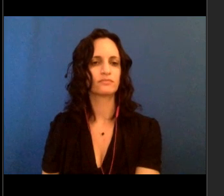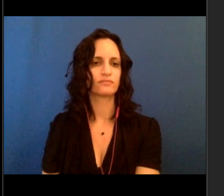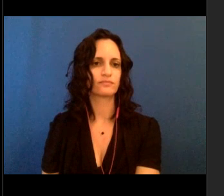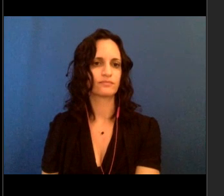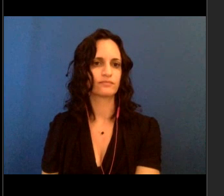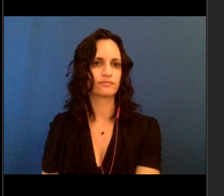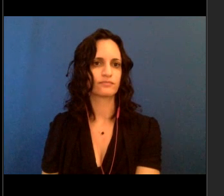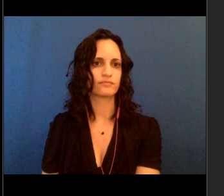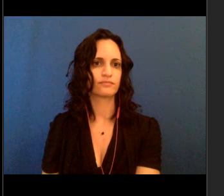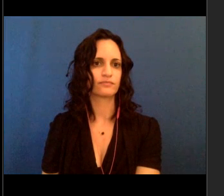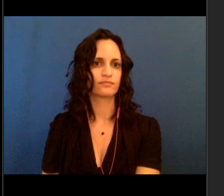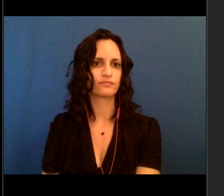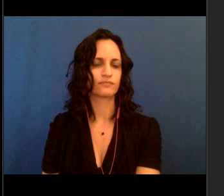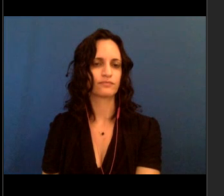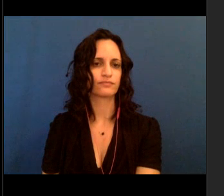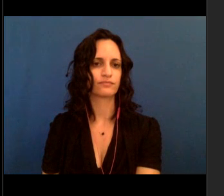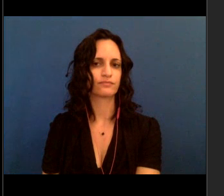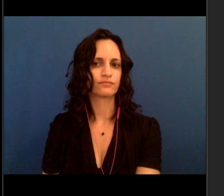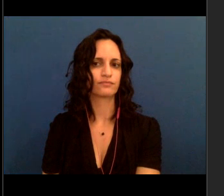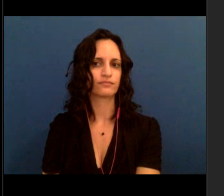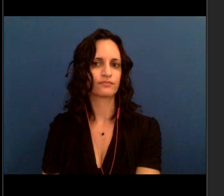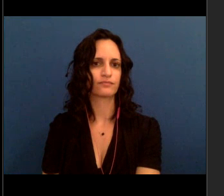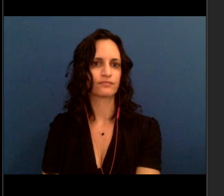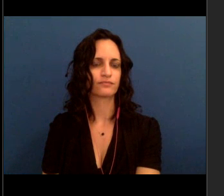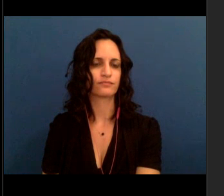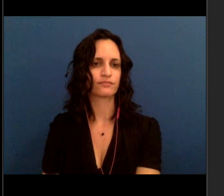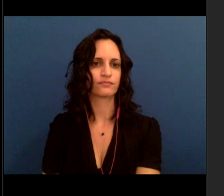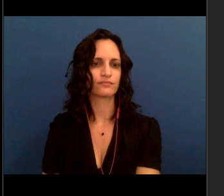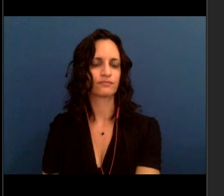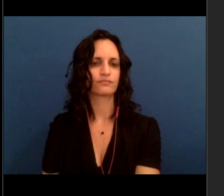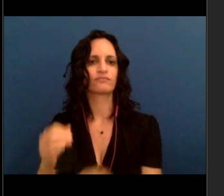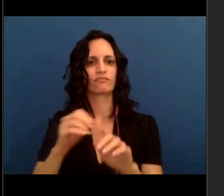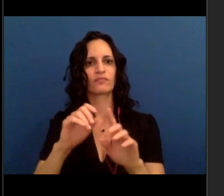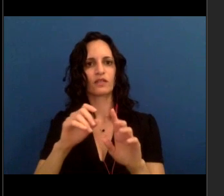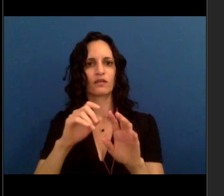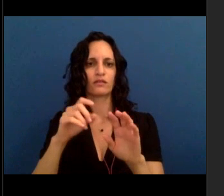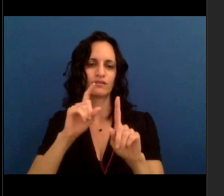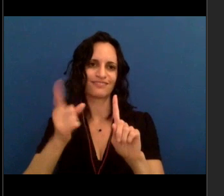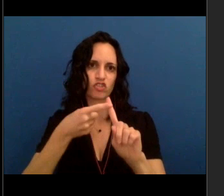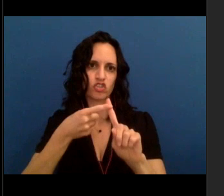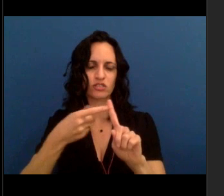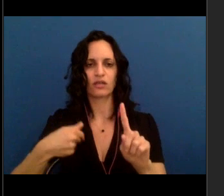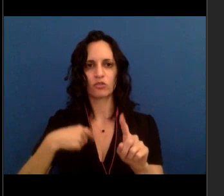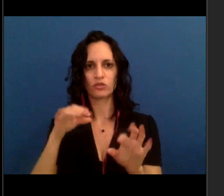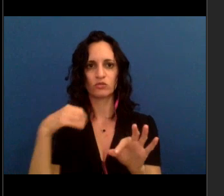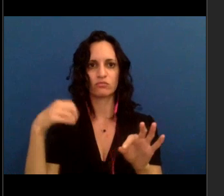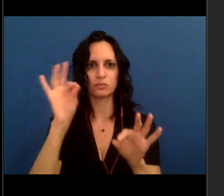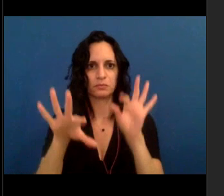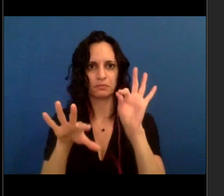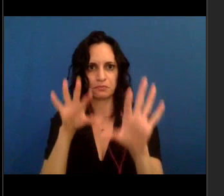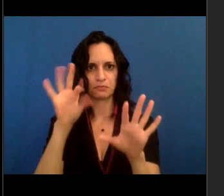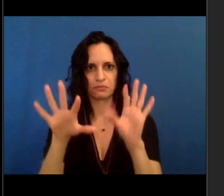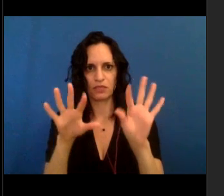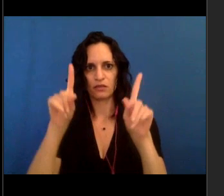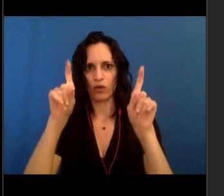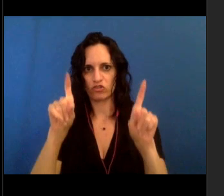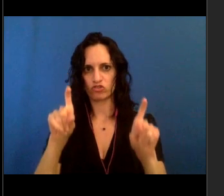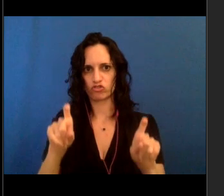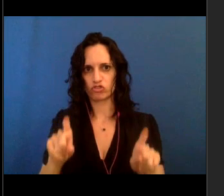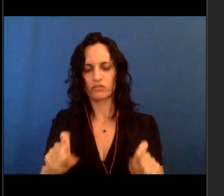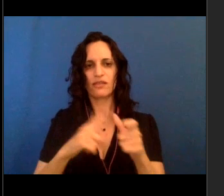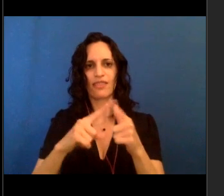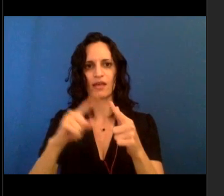So I'm first going to introduce these questions so you all can be thinking about them, and then I'll come back to each one